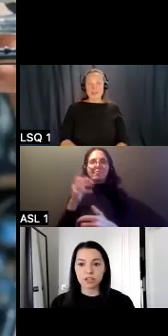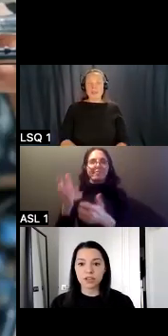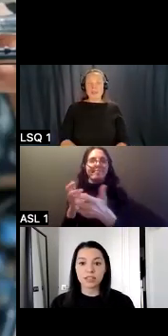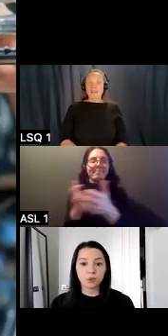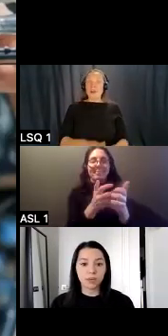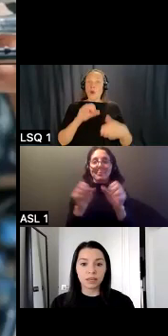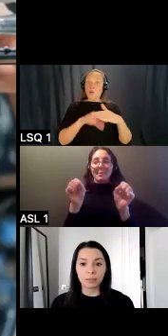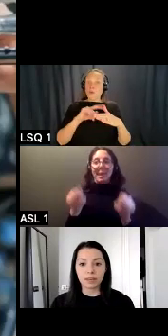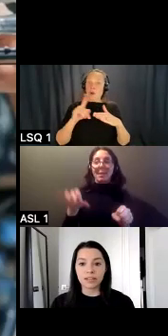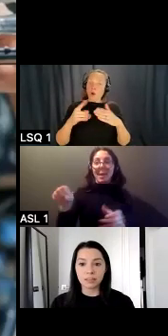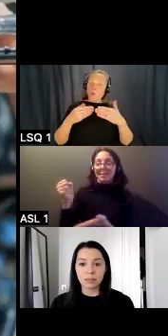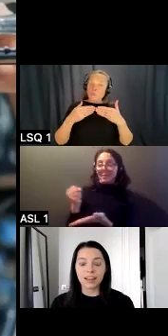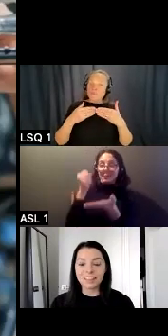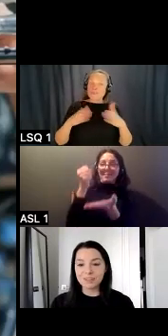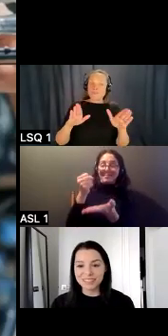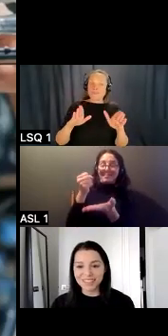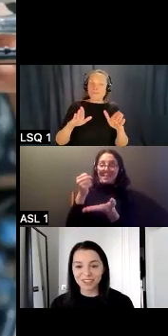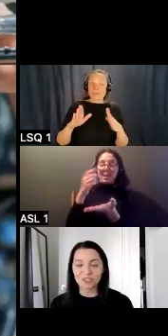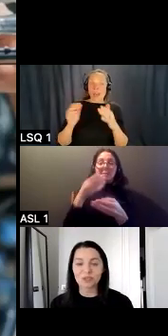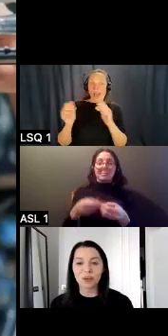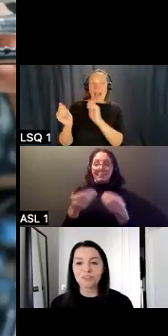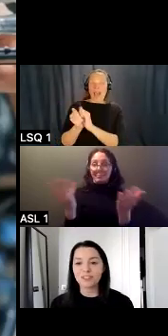The fund will be deployed